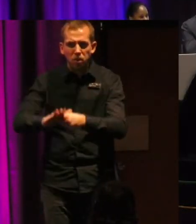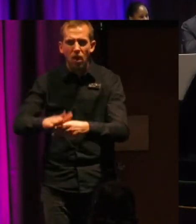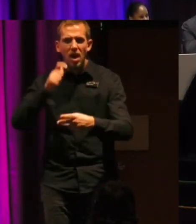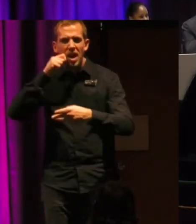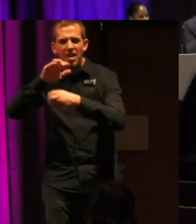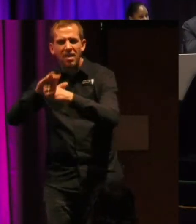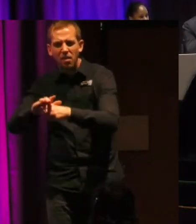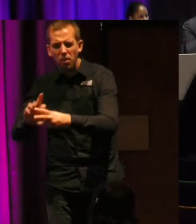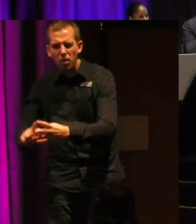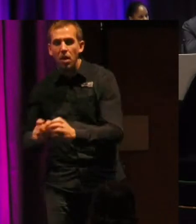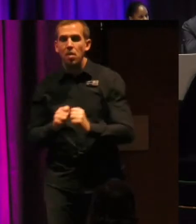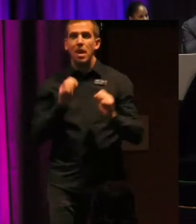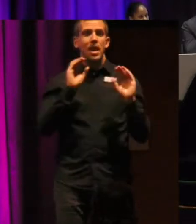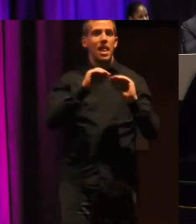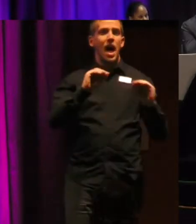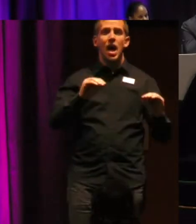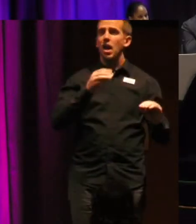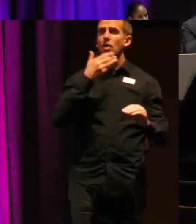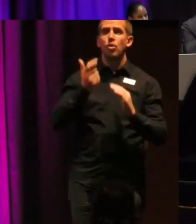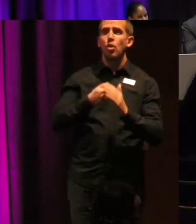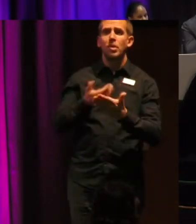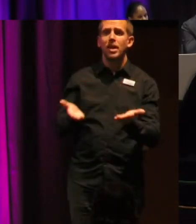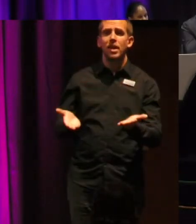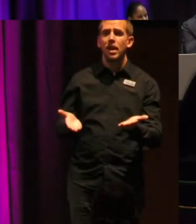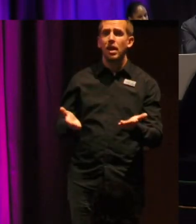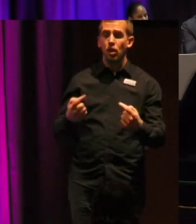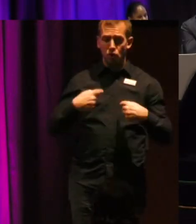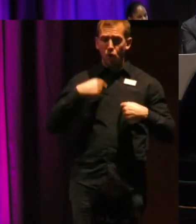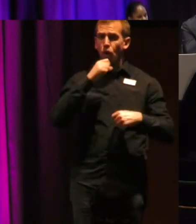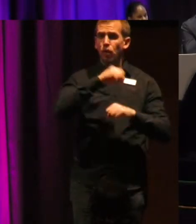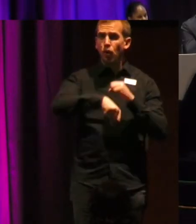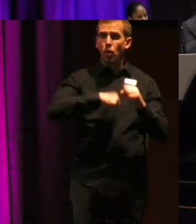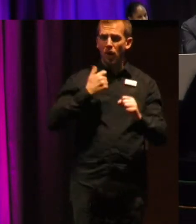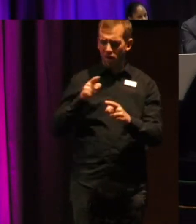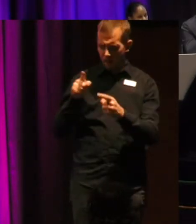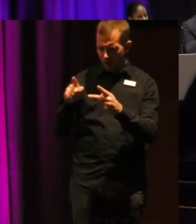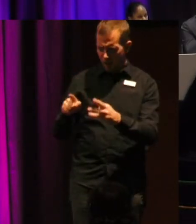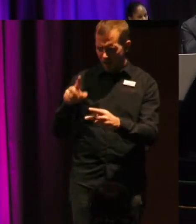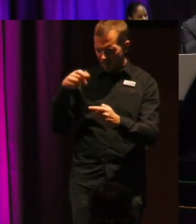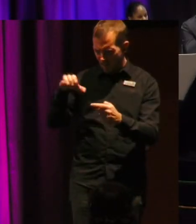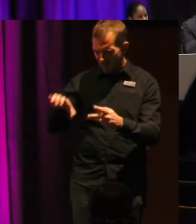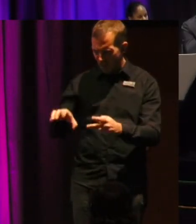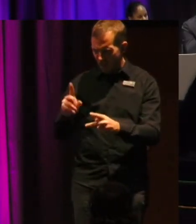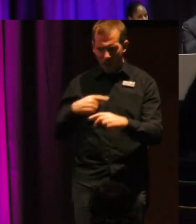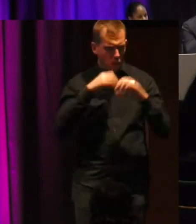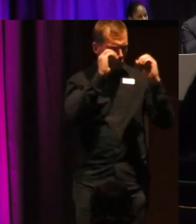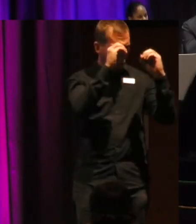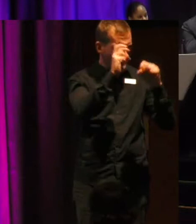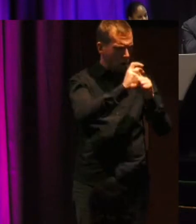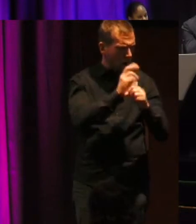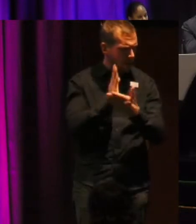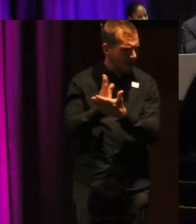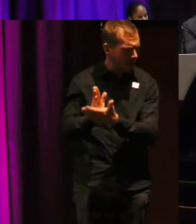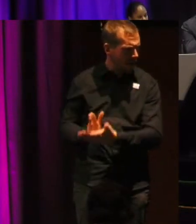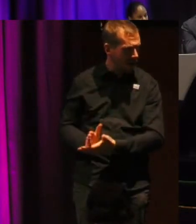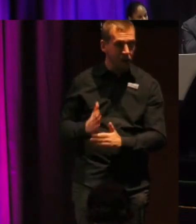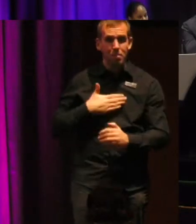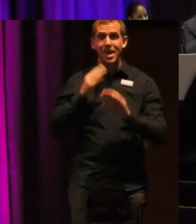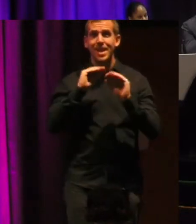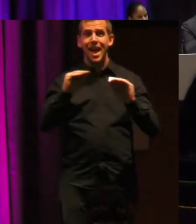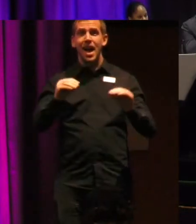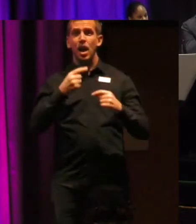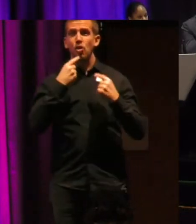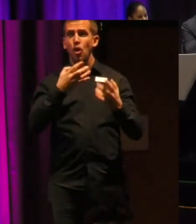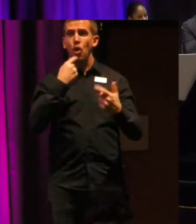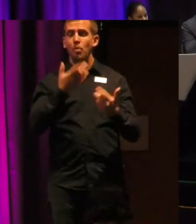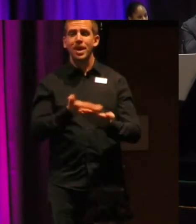things, I have to look at websites, I have to like know, is this true? Does this happen? I can't, like, my teacher never tells me, my